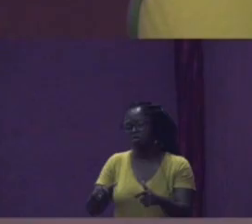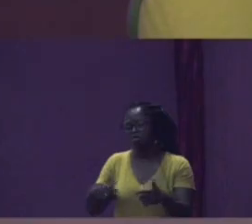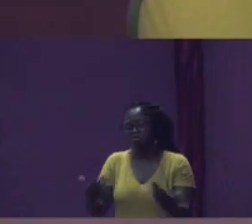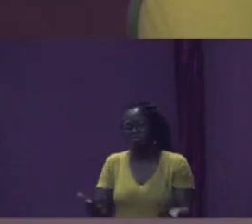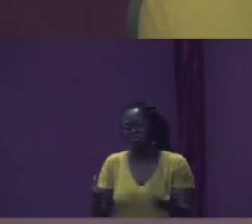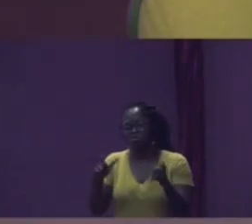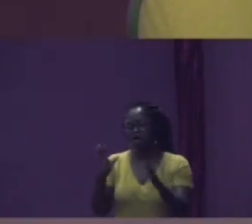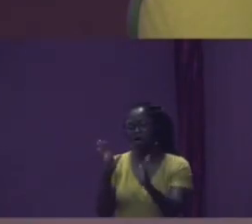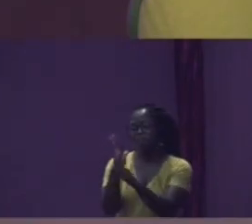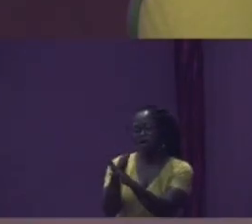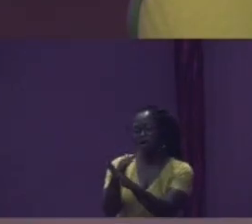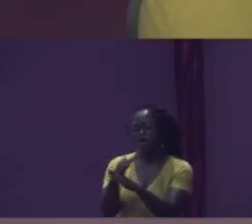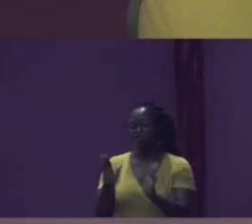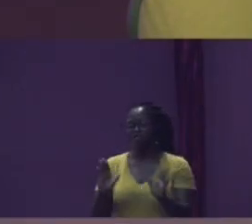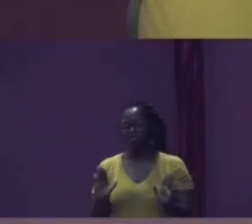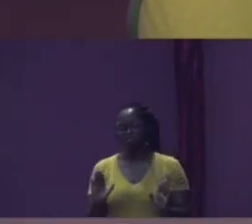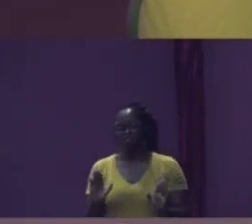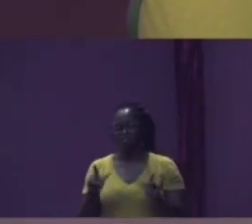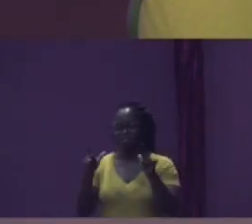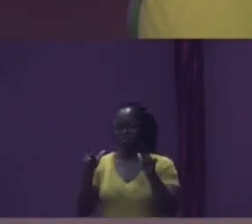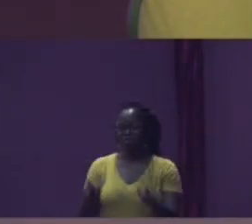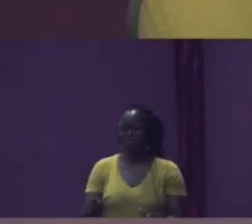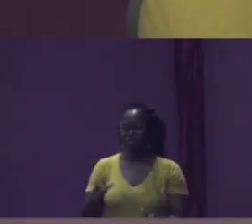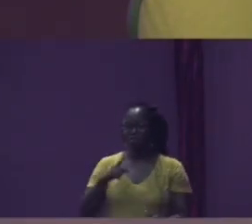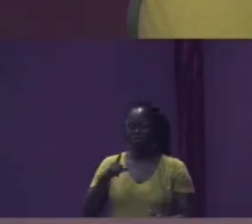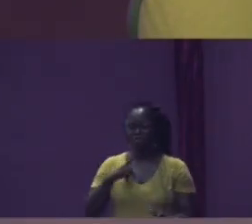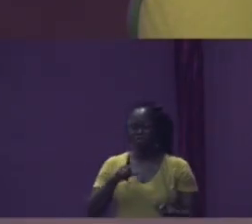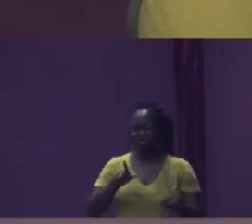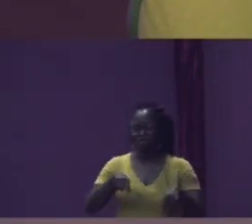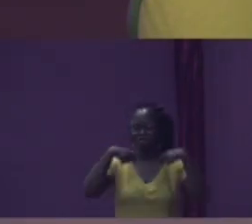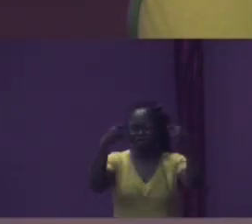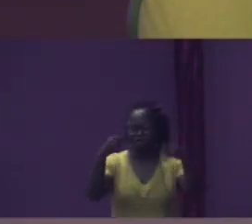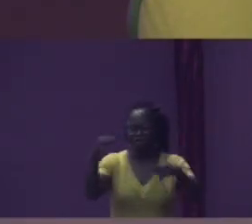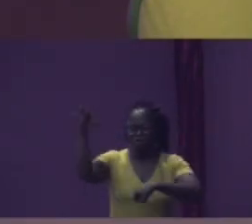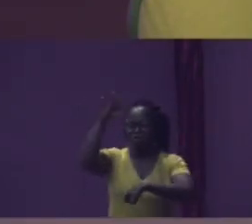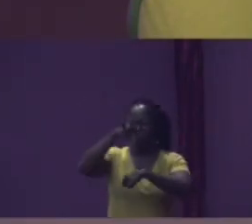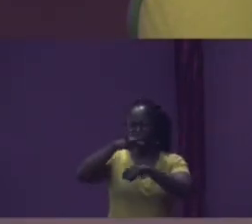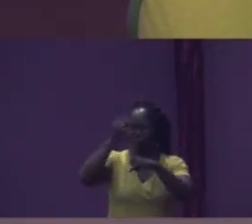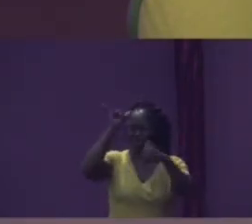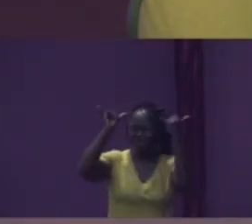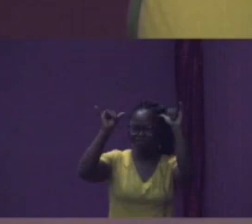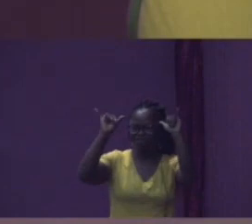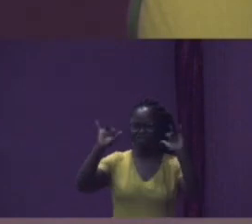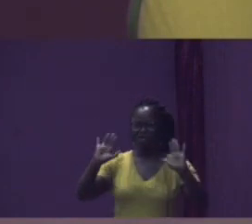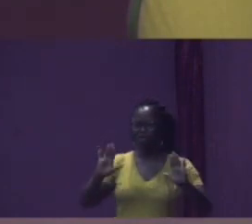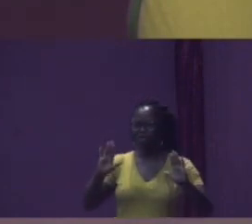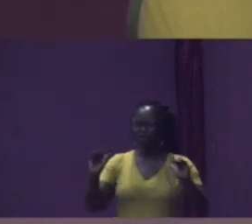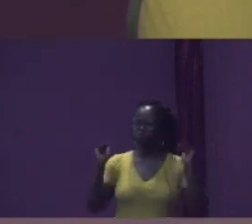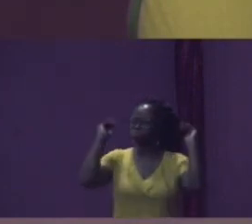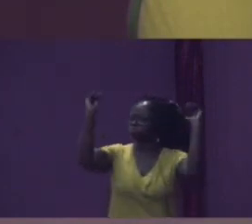hotel that one of Andreza's patients would be happy to stay in, it's a safe space for them.